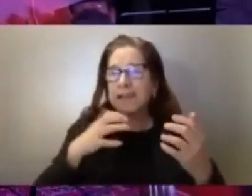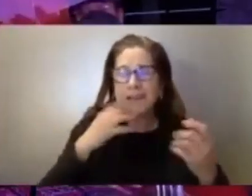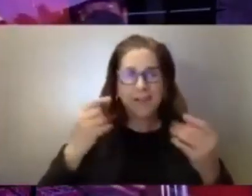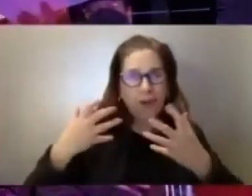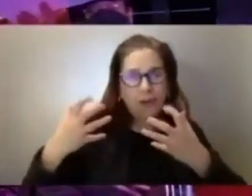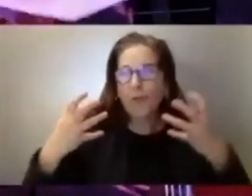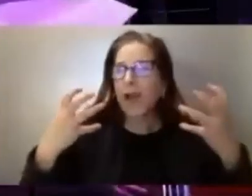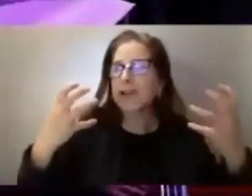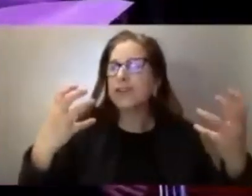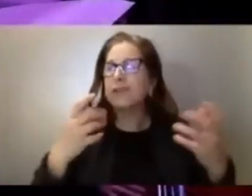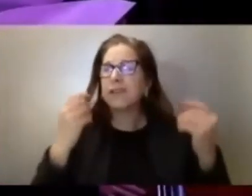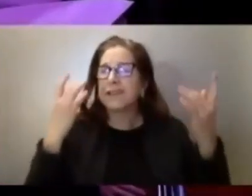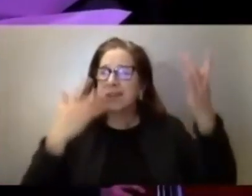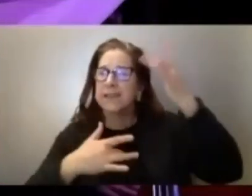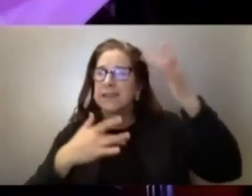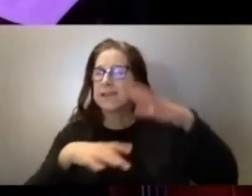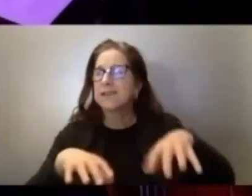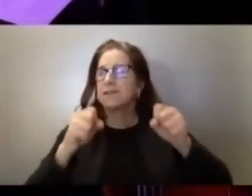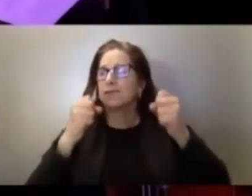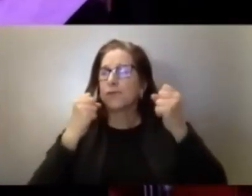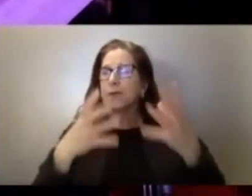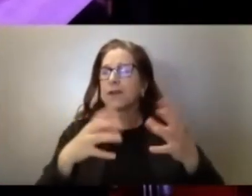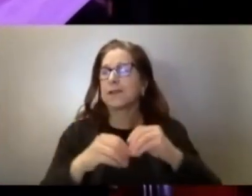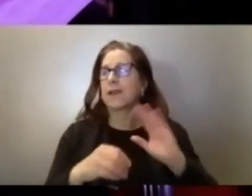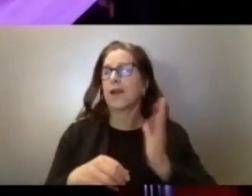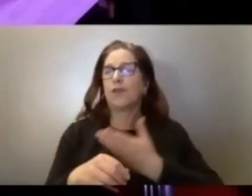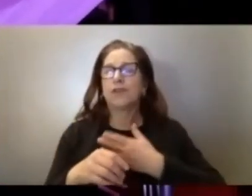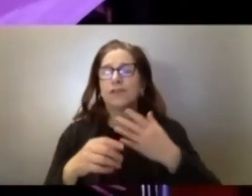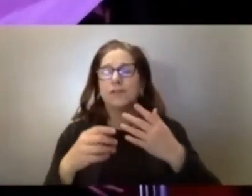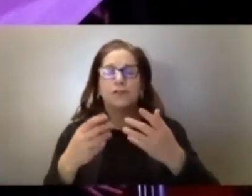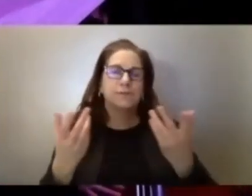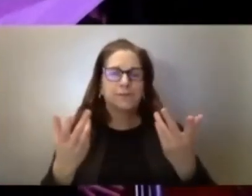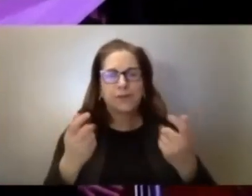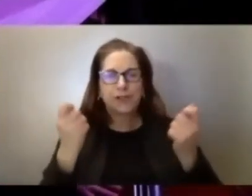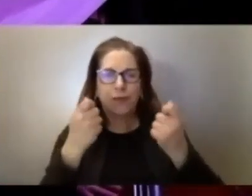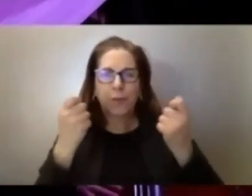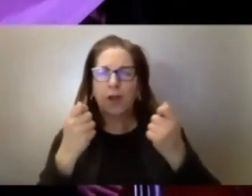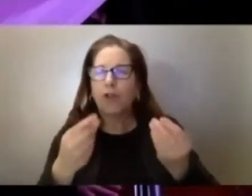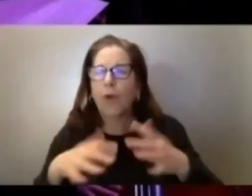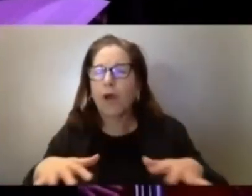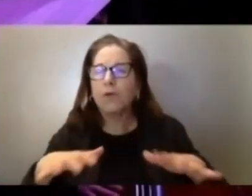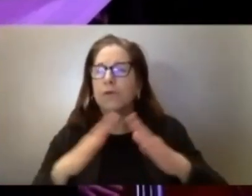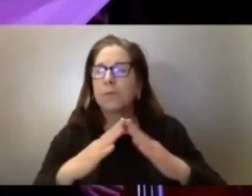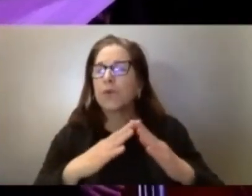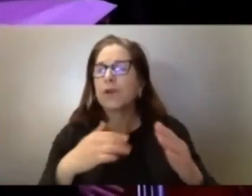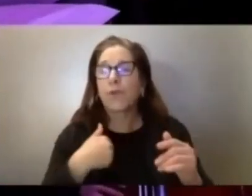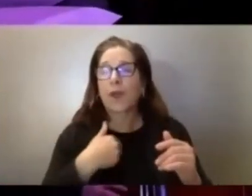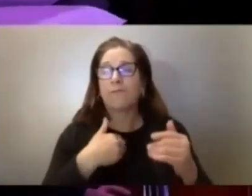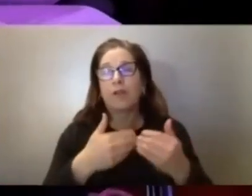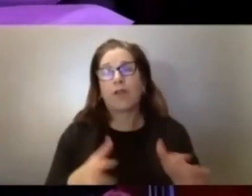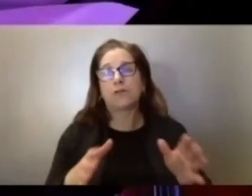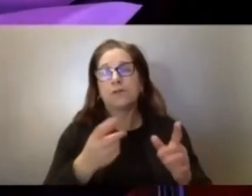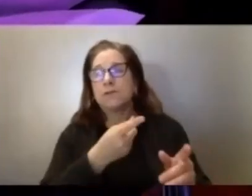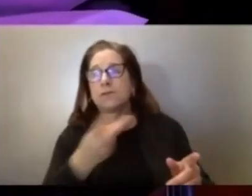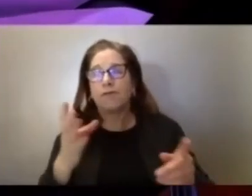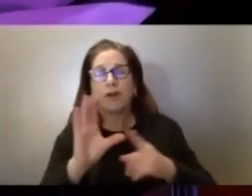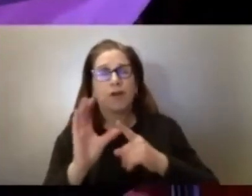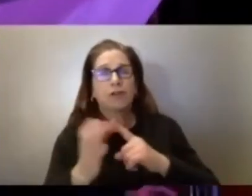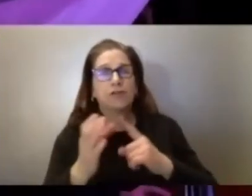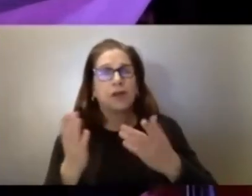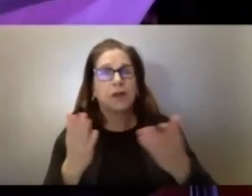rage? The sickness has taken so many. In our ceremonial ground community, we have lost several culture